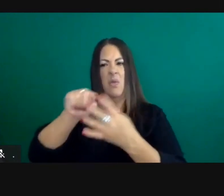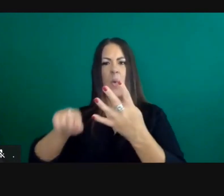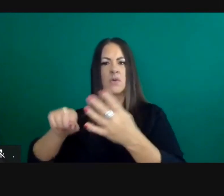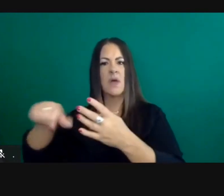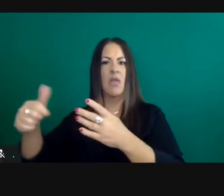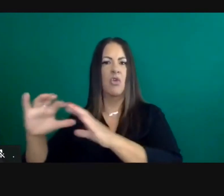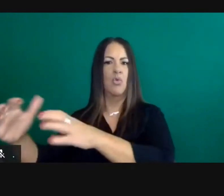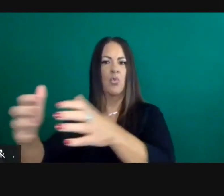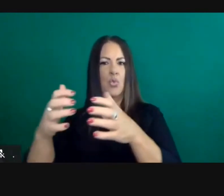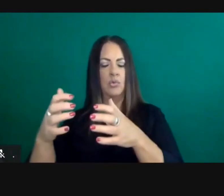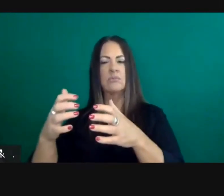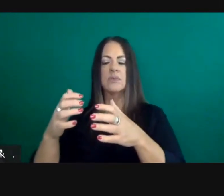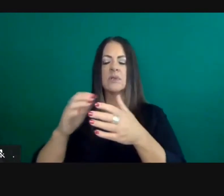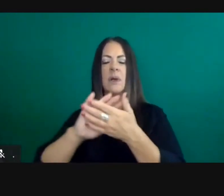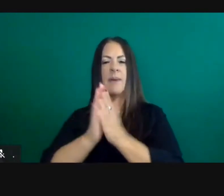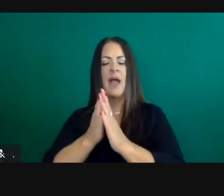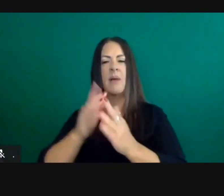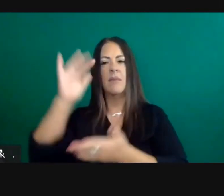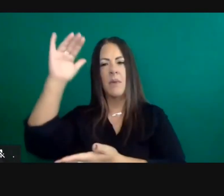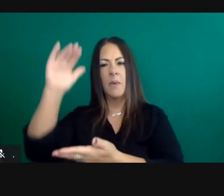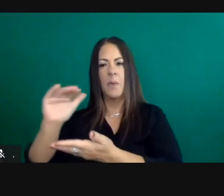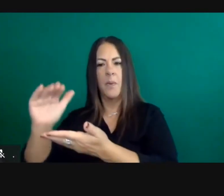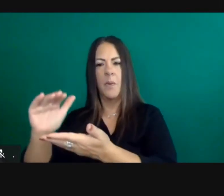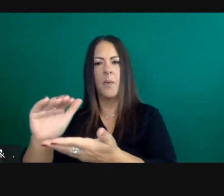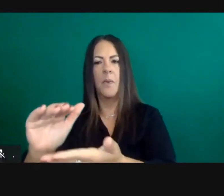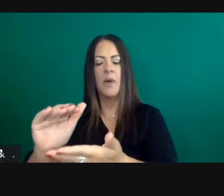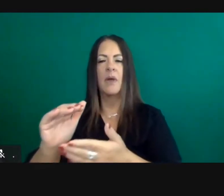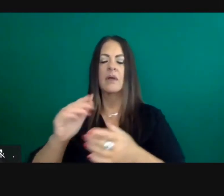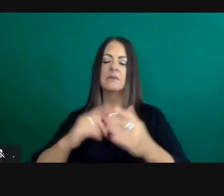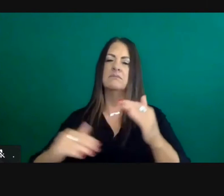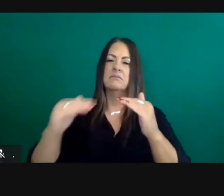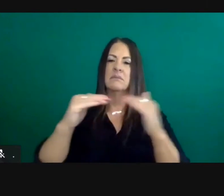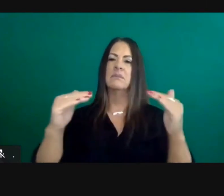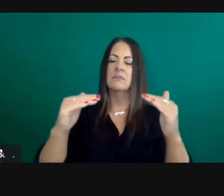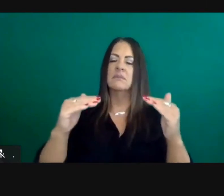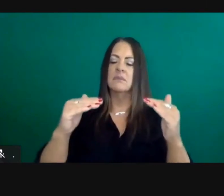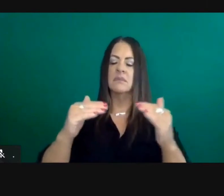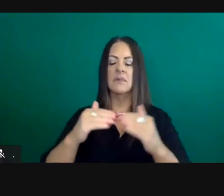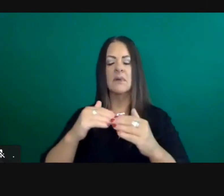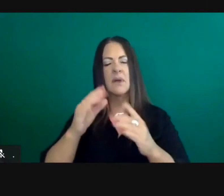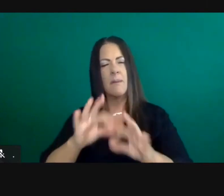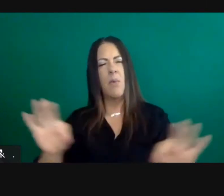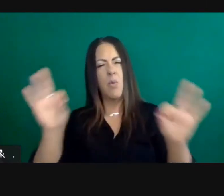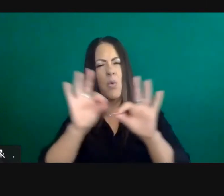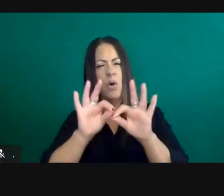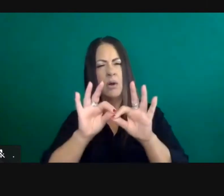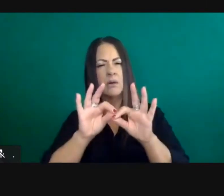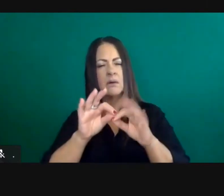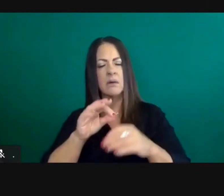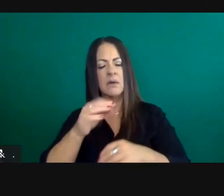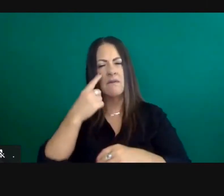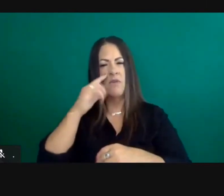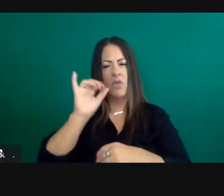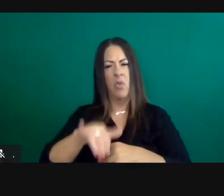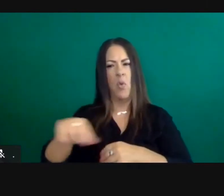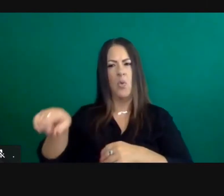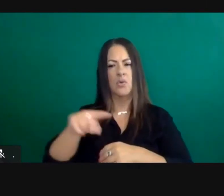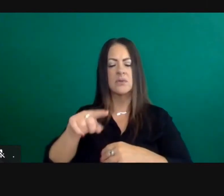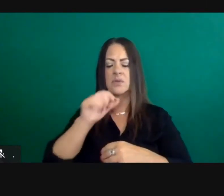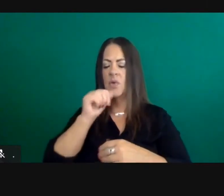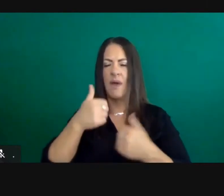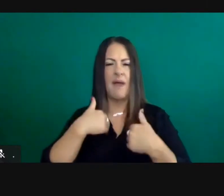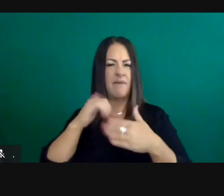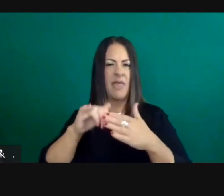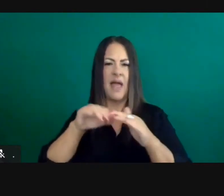forward movement through the tiers because of that focused effort around populations that are disproportionately impacted in the data